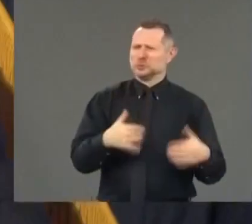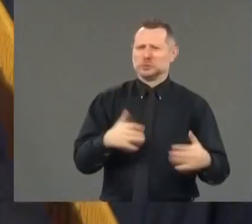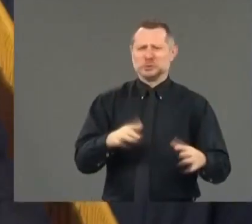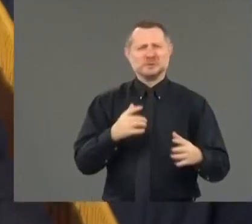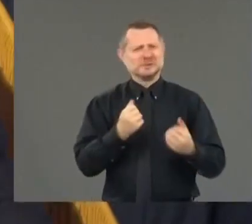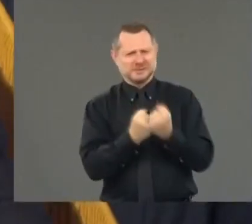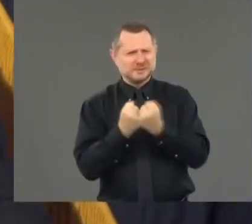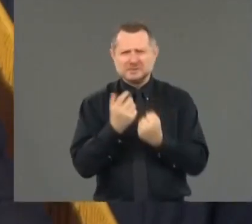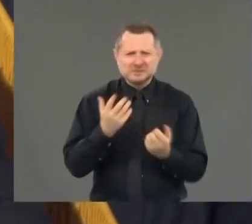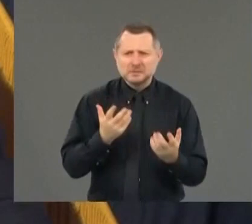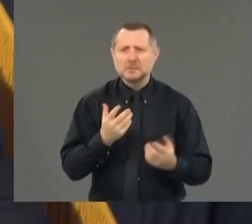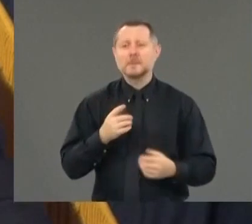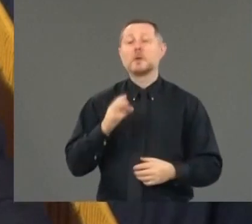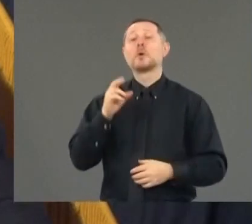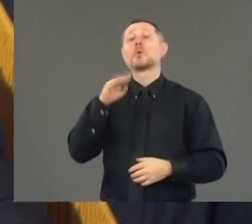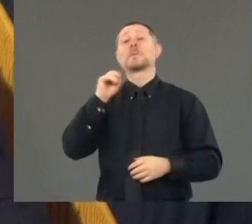think